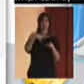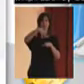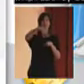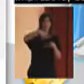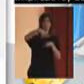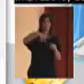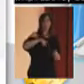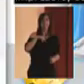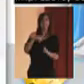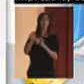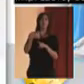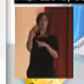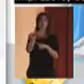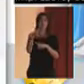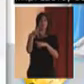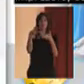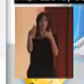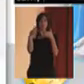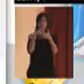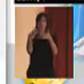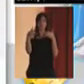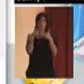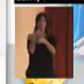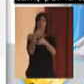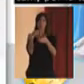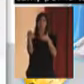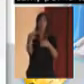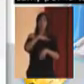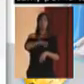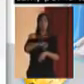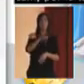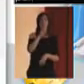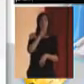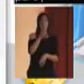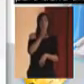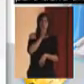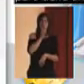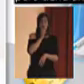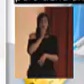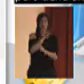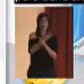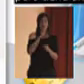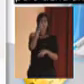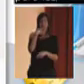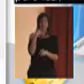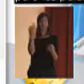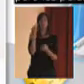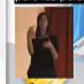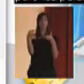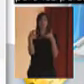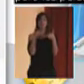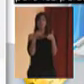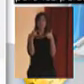cheaper. It can be read with a webcam, with a printer, but it has certain problems for the blind people, and is that they have